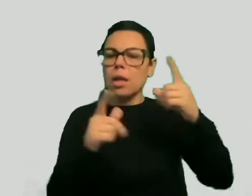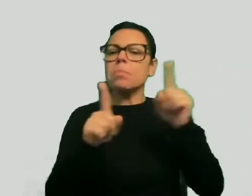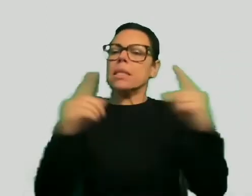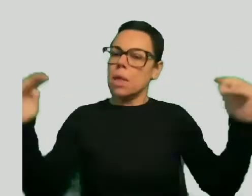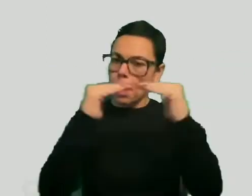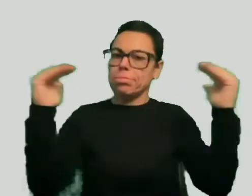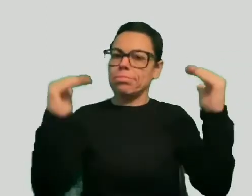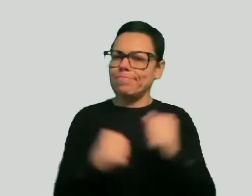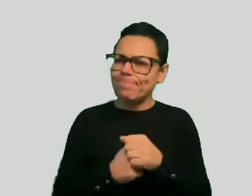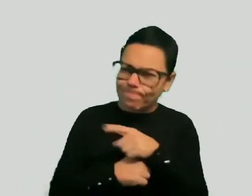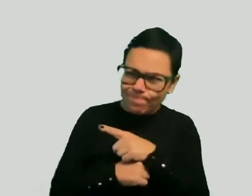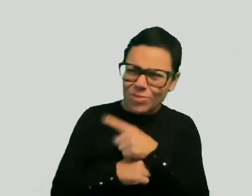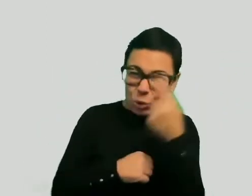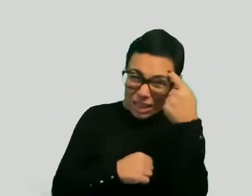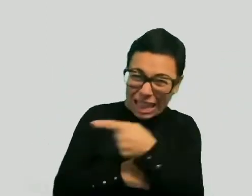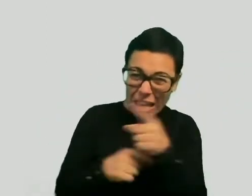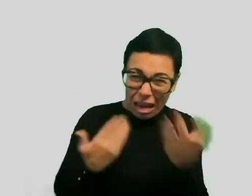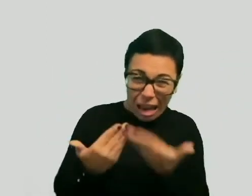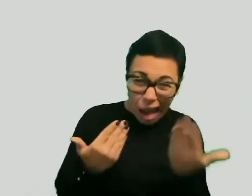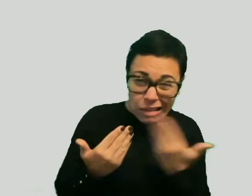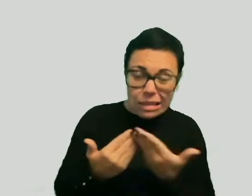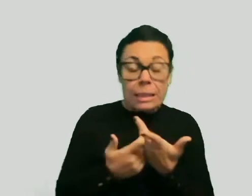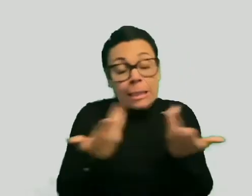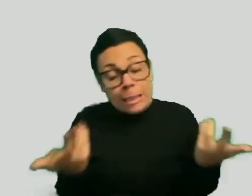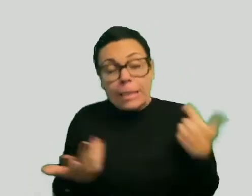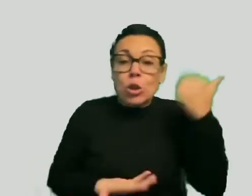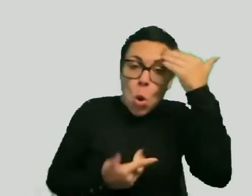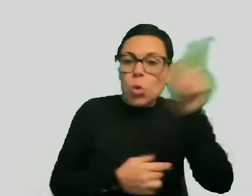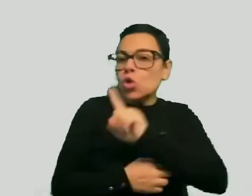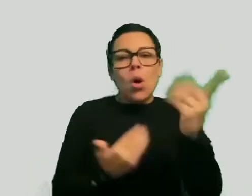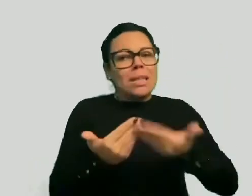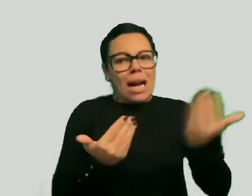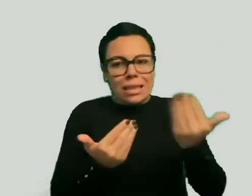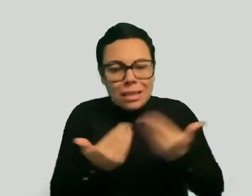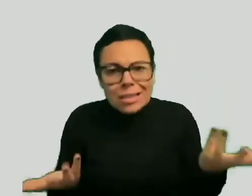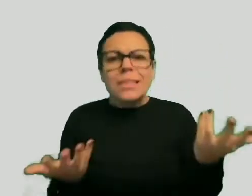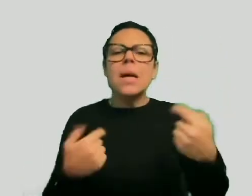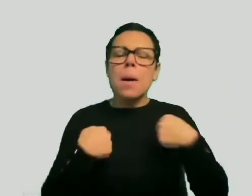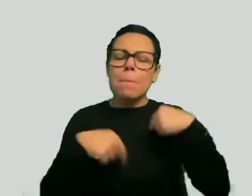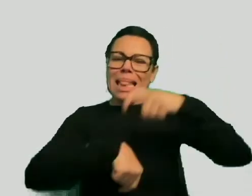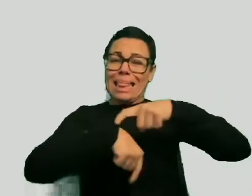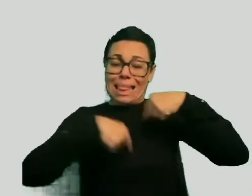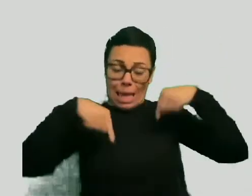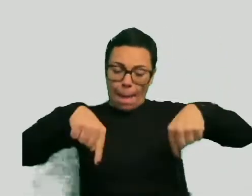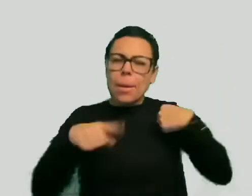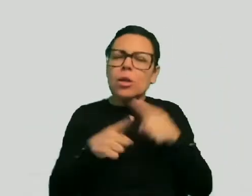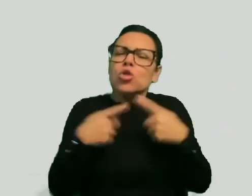because also kind of a follow-up question. I'm trying to get out of this session as well how to